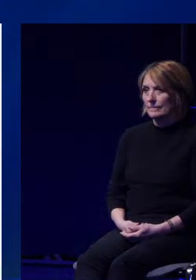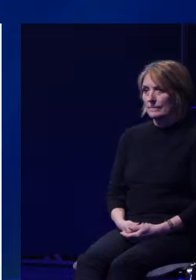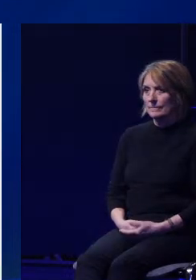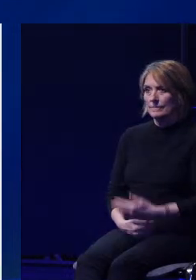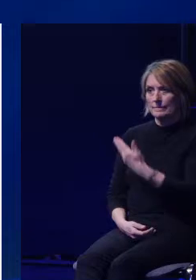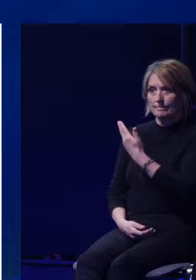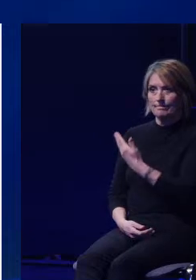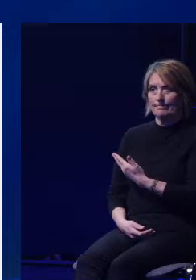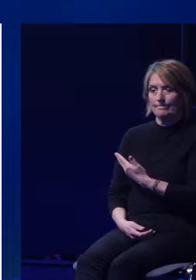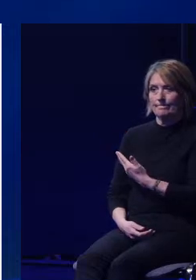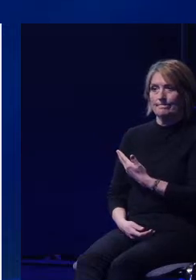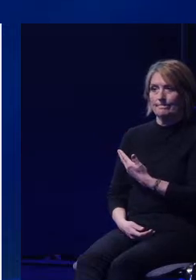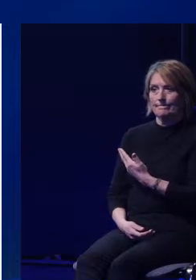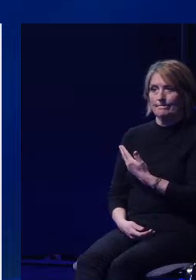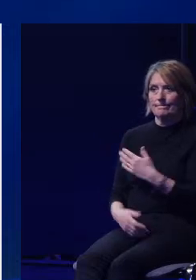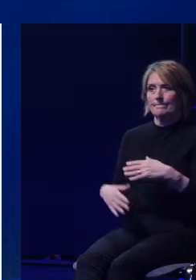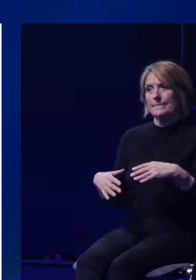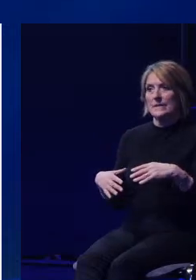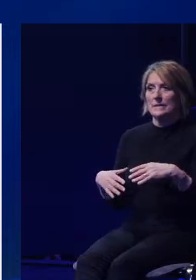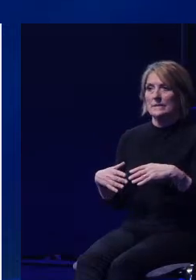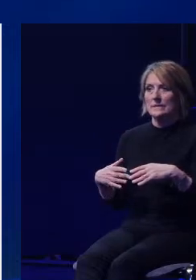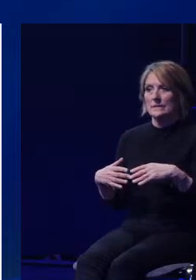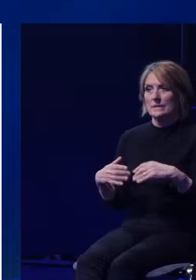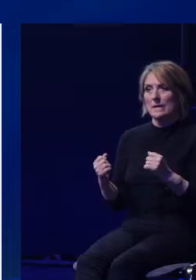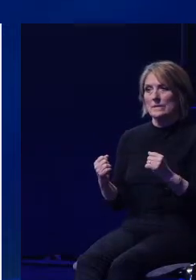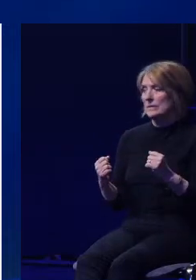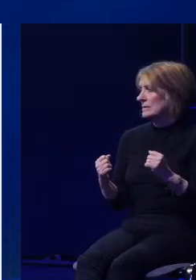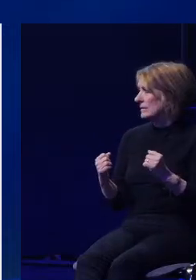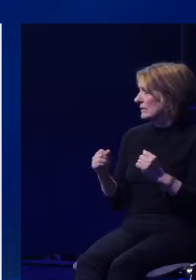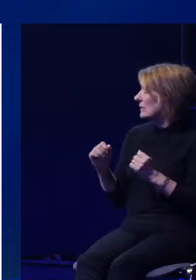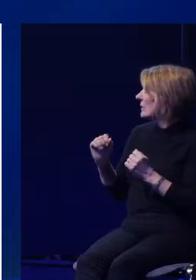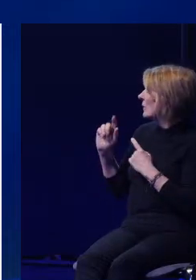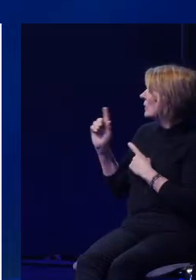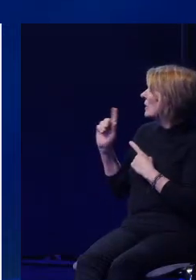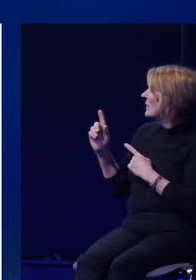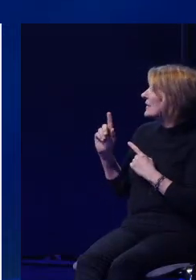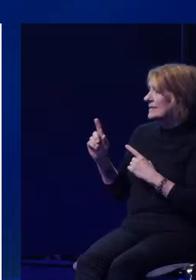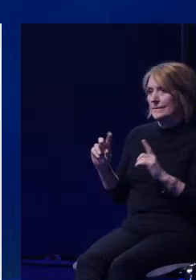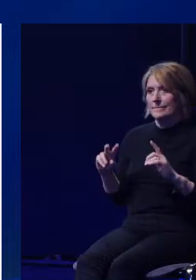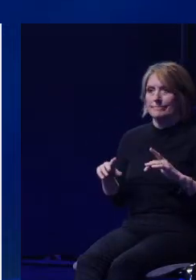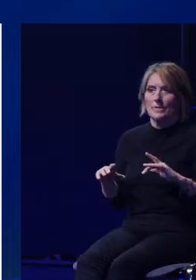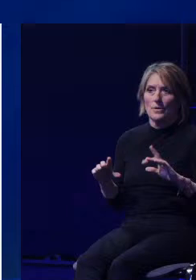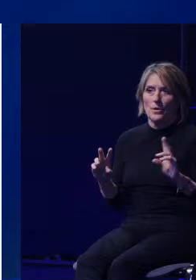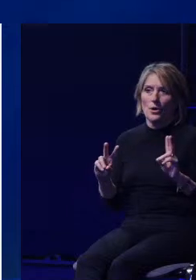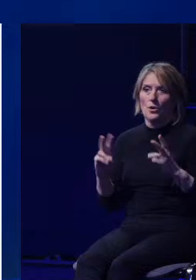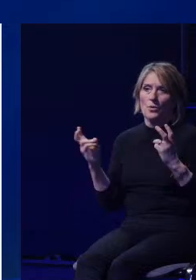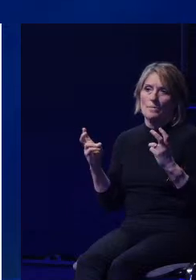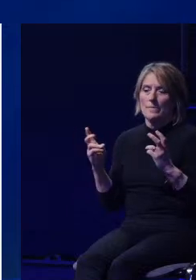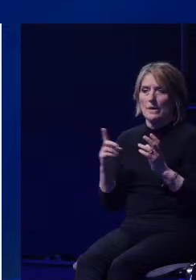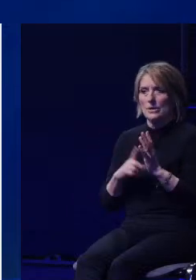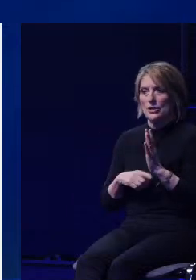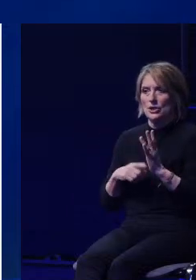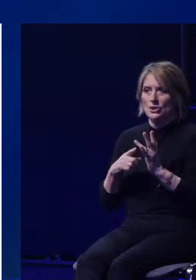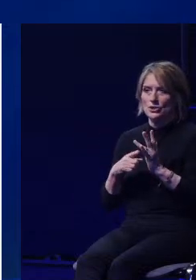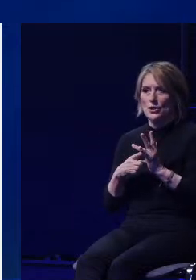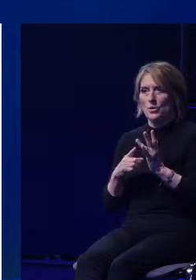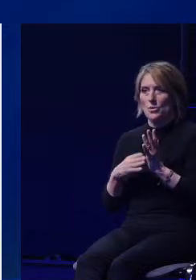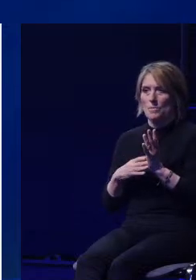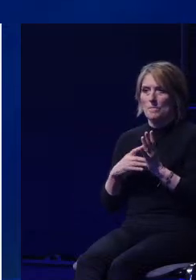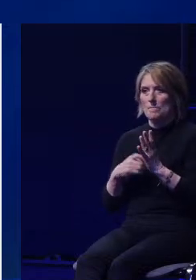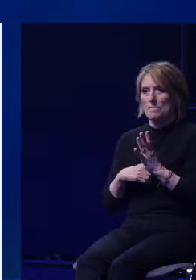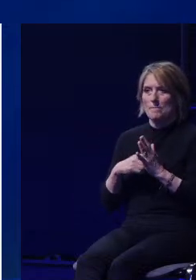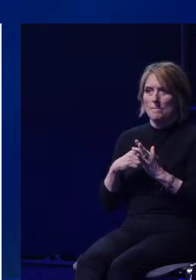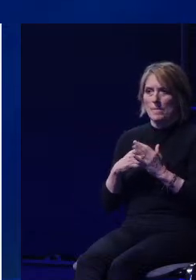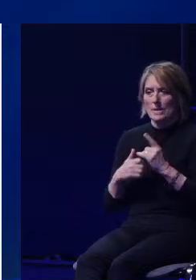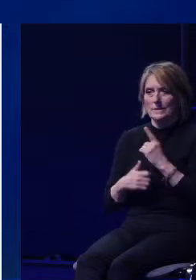So I'm going to start out with this aggressive quote by Joe Marks. He's on our advisory board, and he's one of the